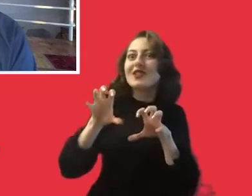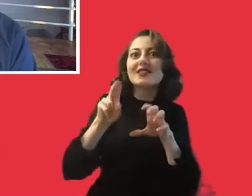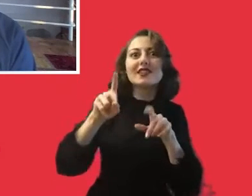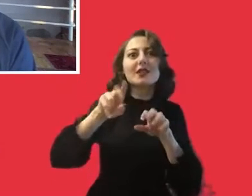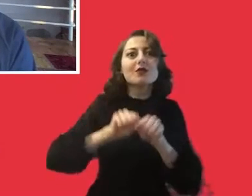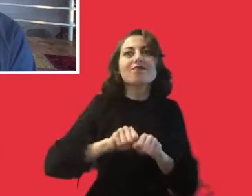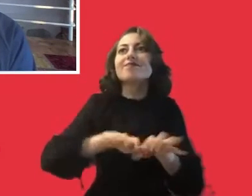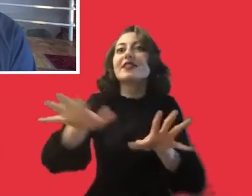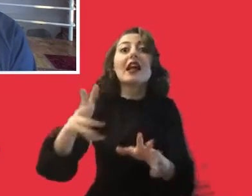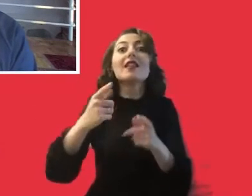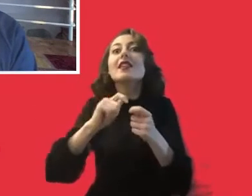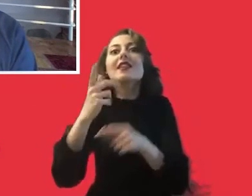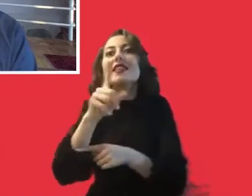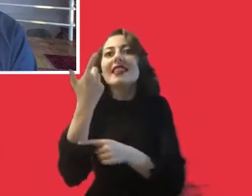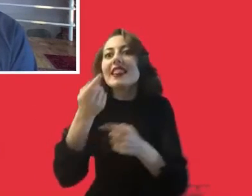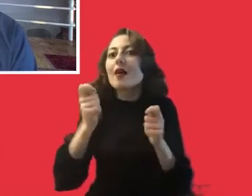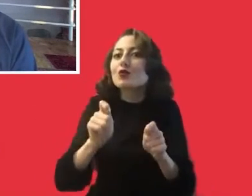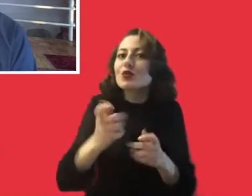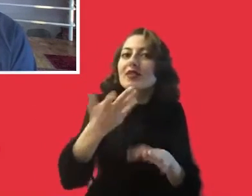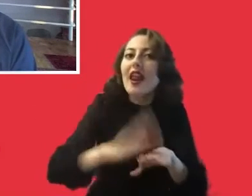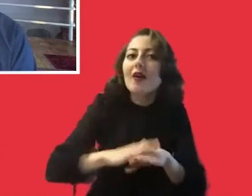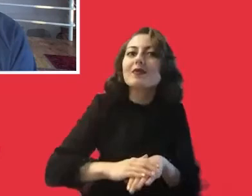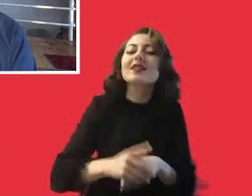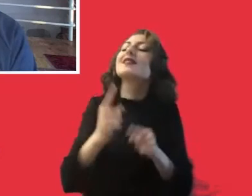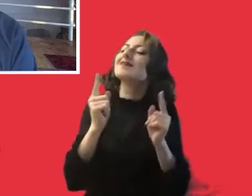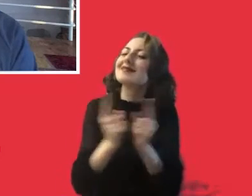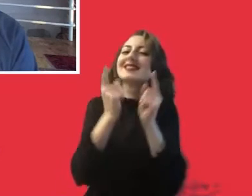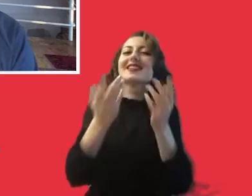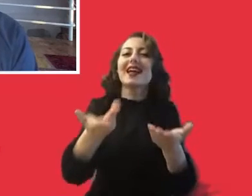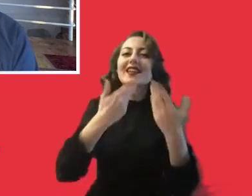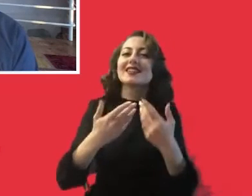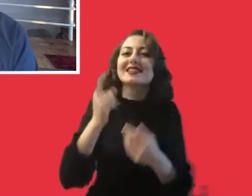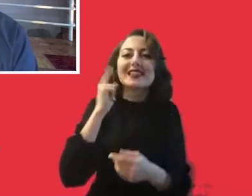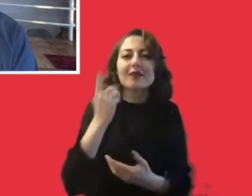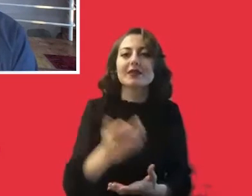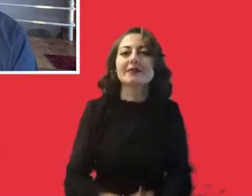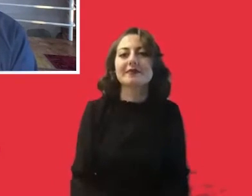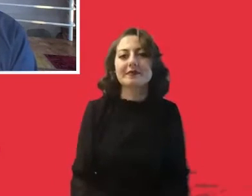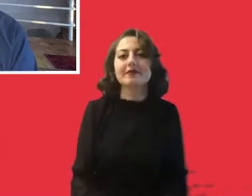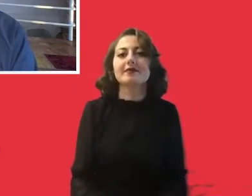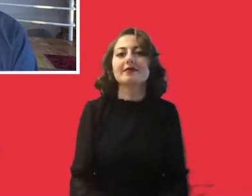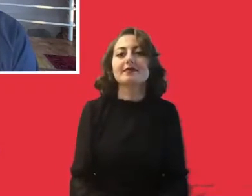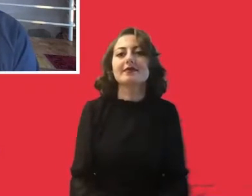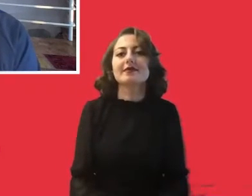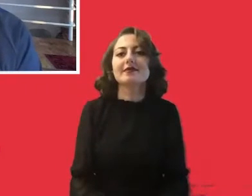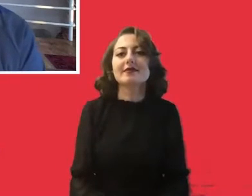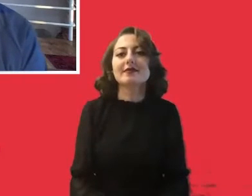you created, and what are you in the current situation, what are you doing? Can you just talk about this a little bit?